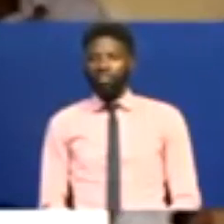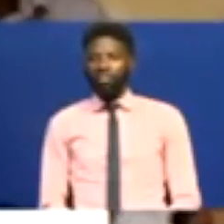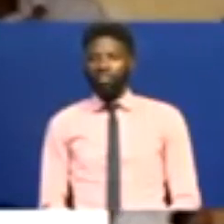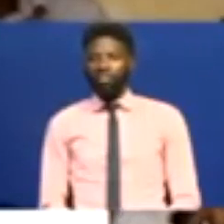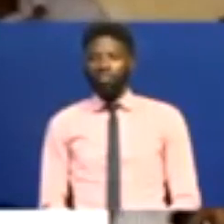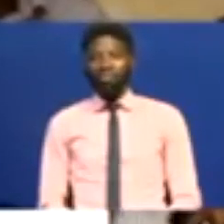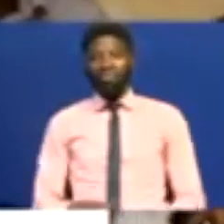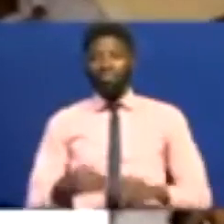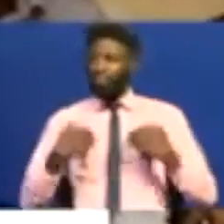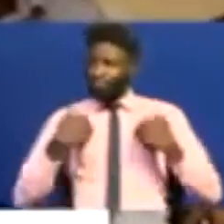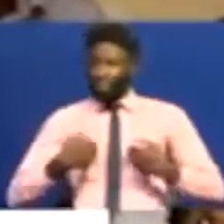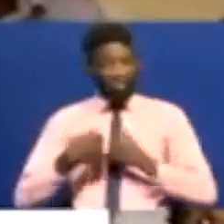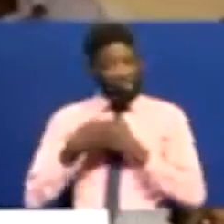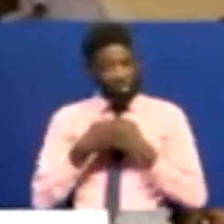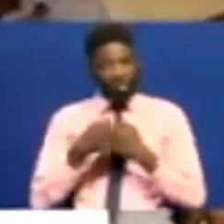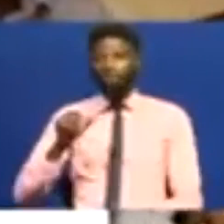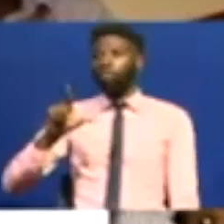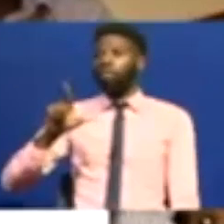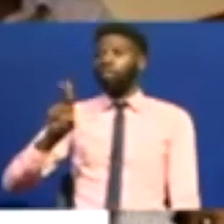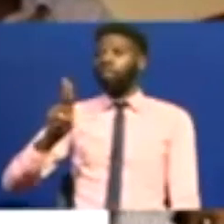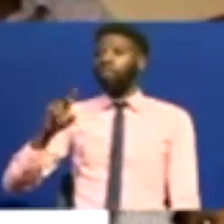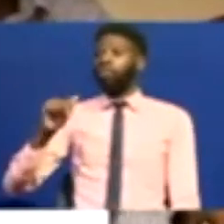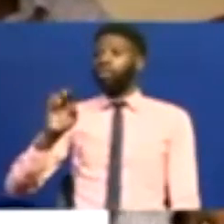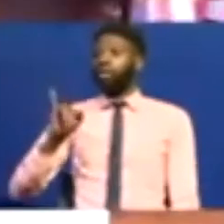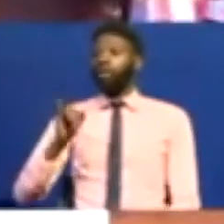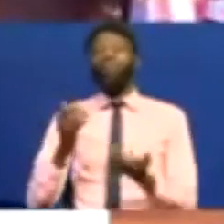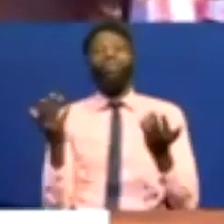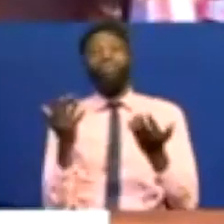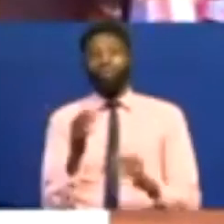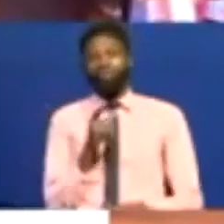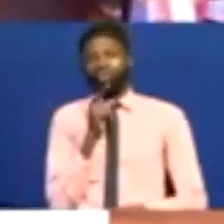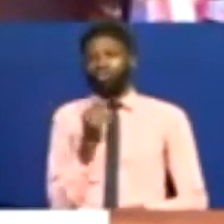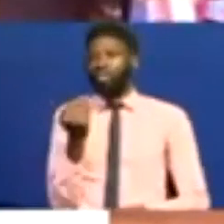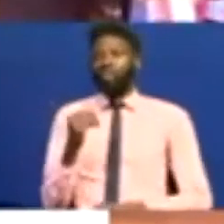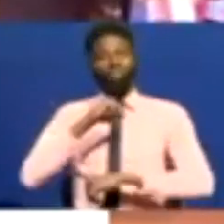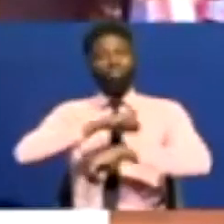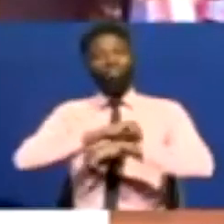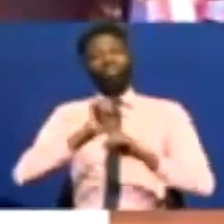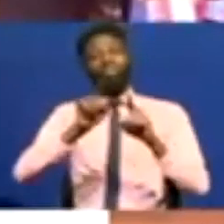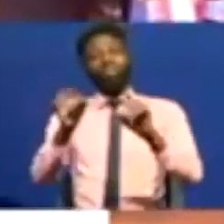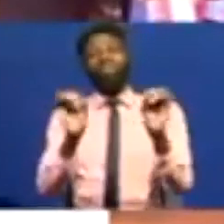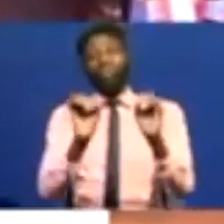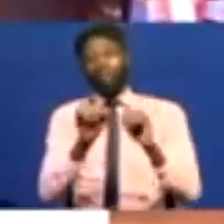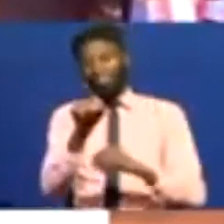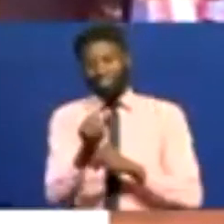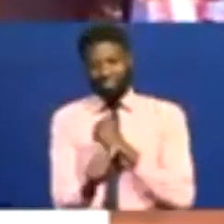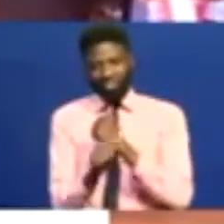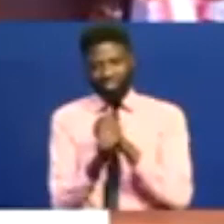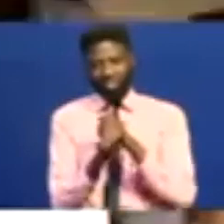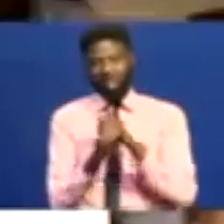Challenge niko naye hapa Lugari ni mtu anaitwa mtoto mvulana hayuko shuleni. It is a danger in